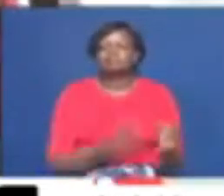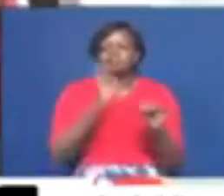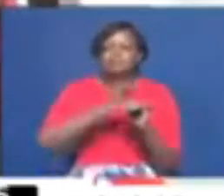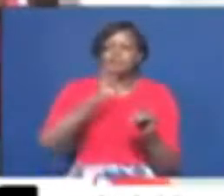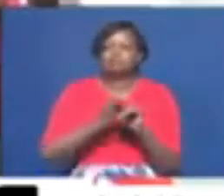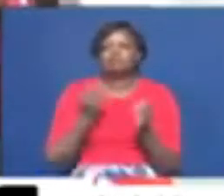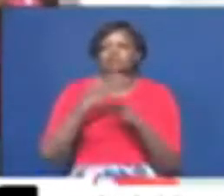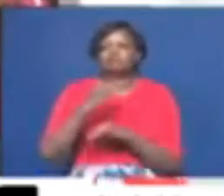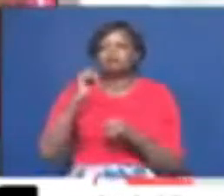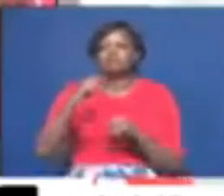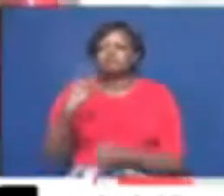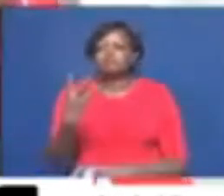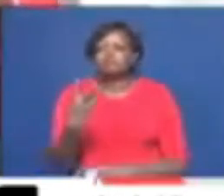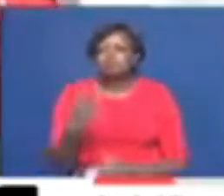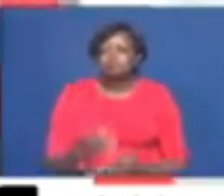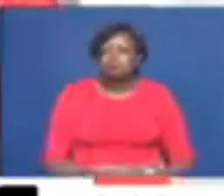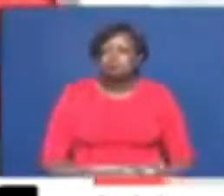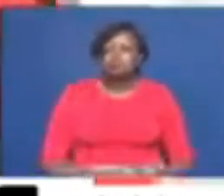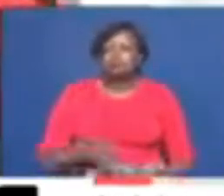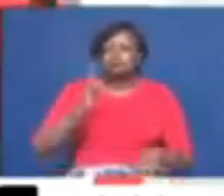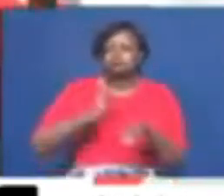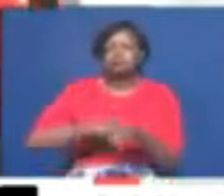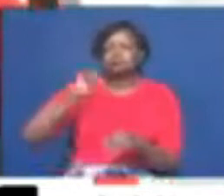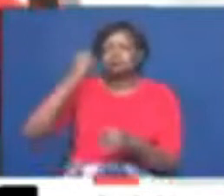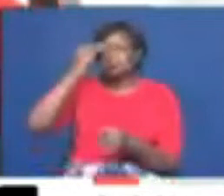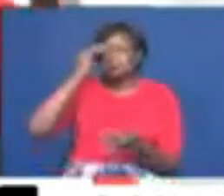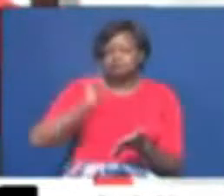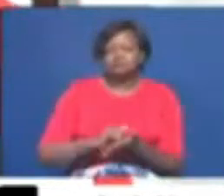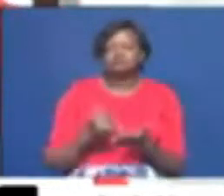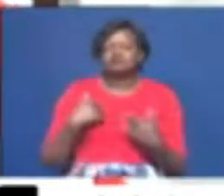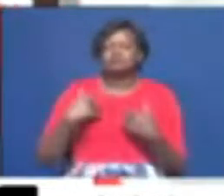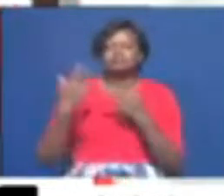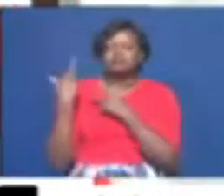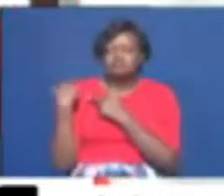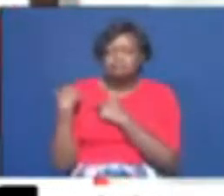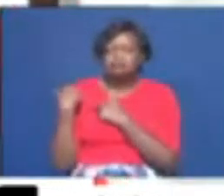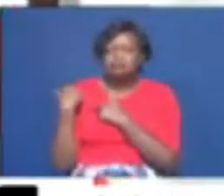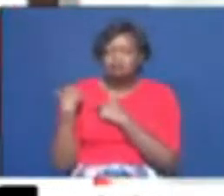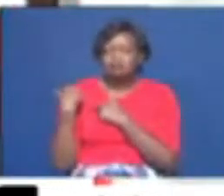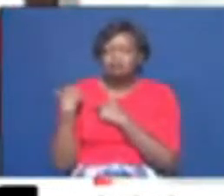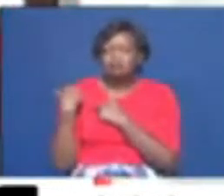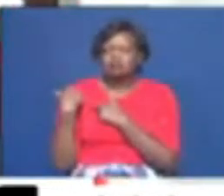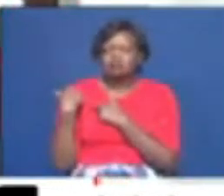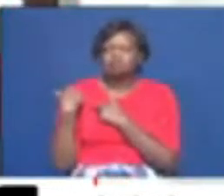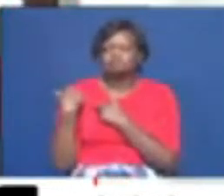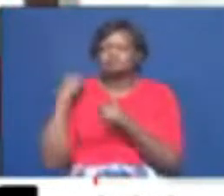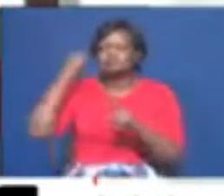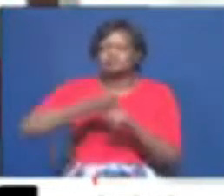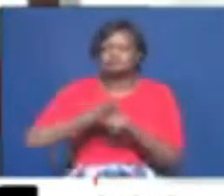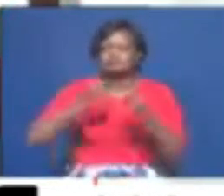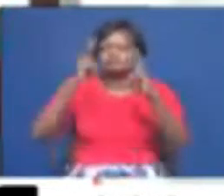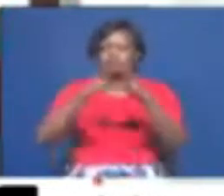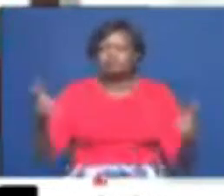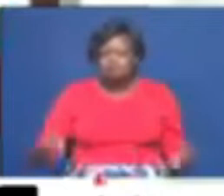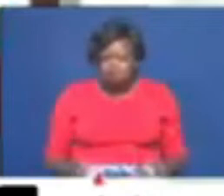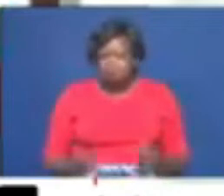time. Mkenya ulipo, tambua una jukumu muhimu sana kupigania amani, kutetea